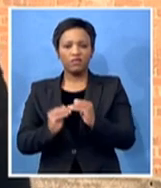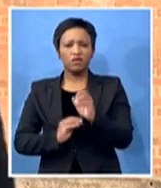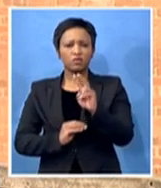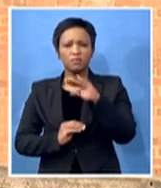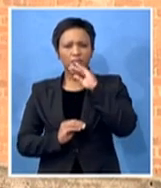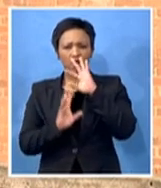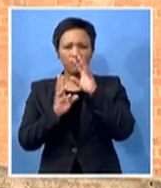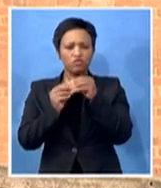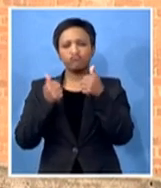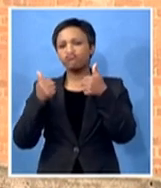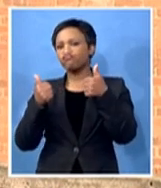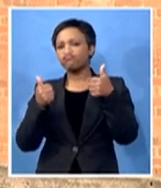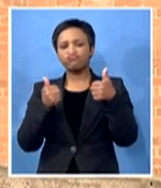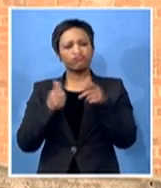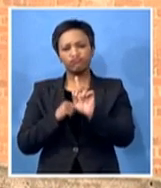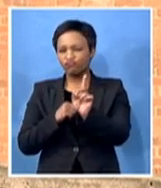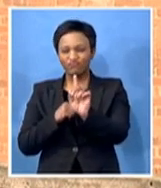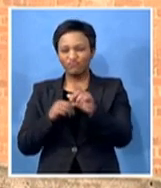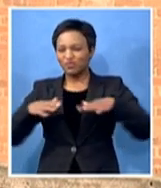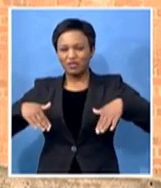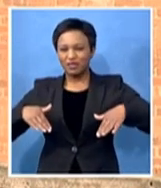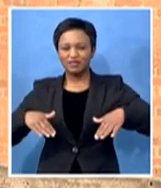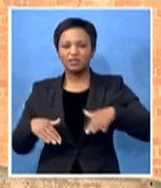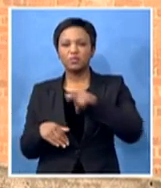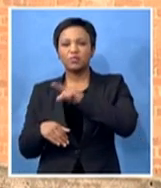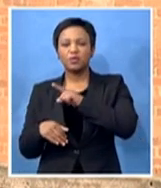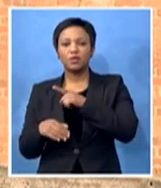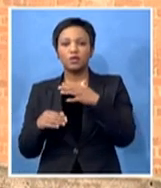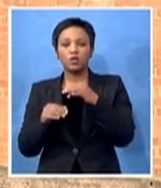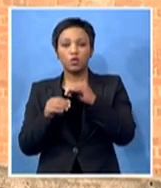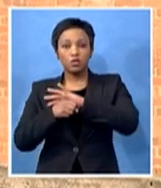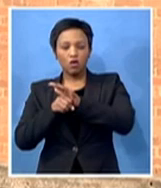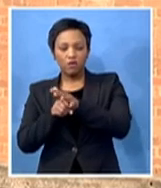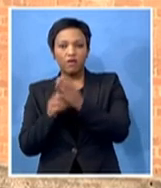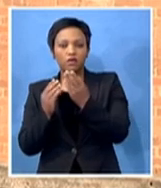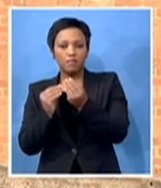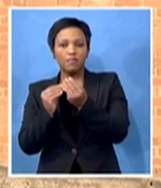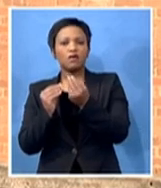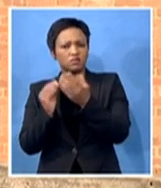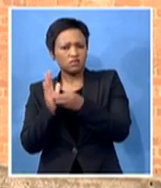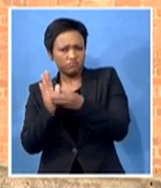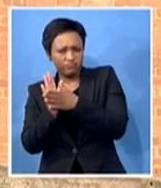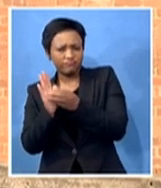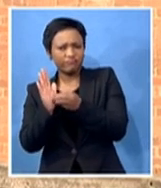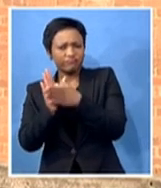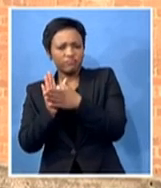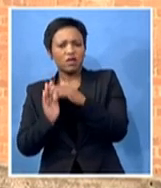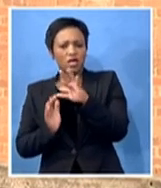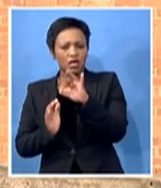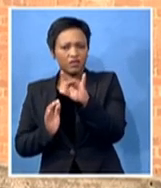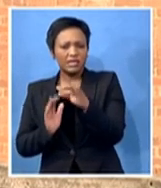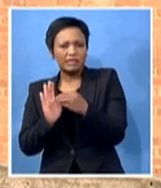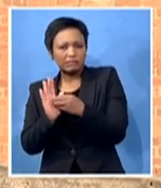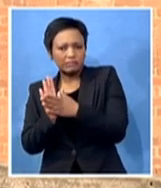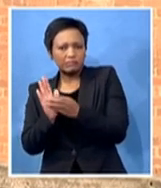yet, because infections are still being reported on a daily basis. So the people on the ground are basically saying, even